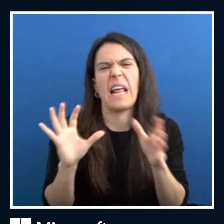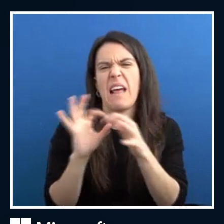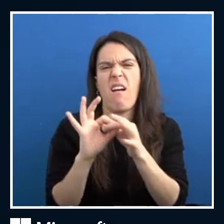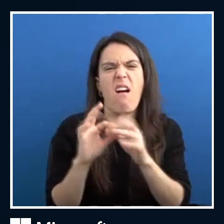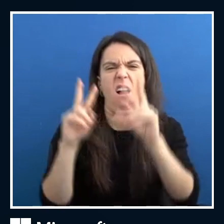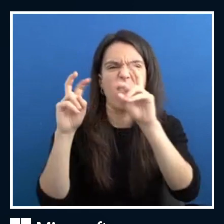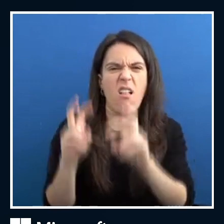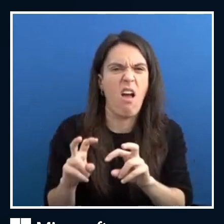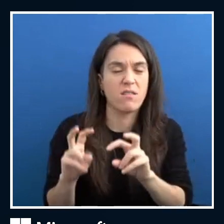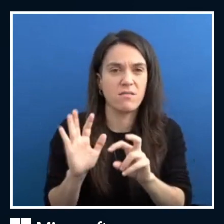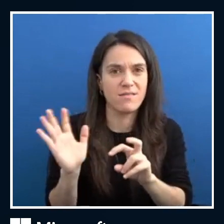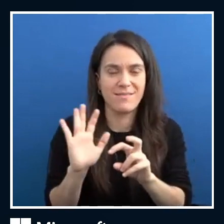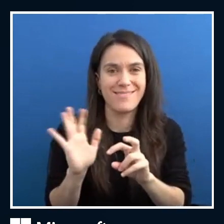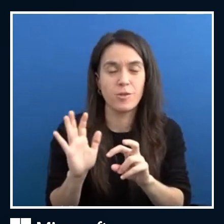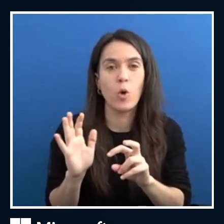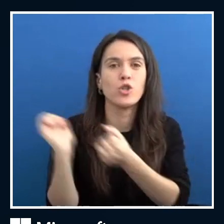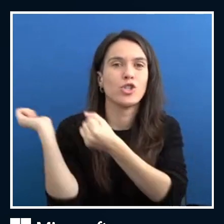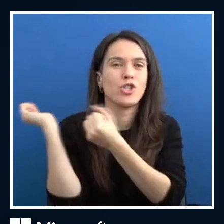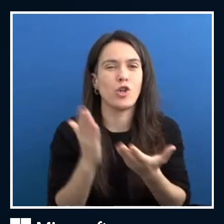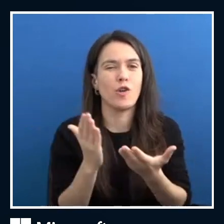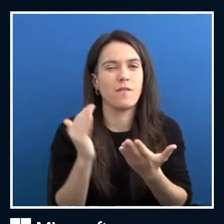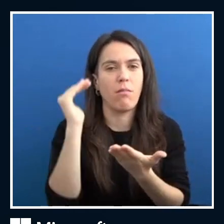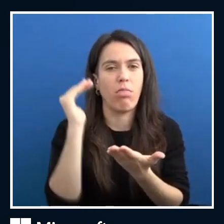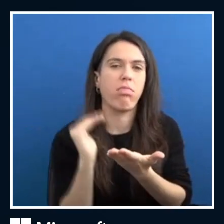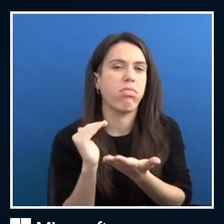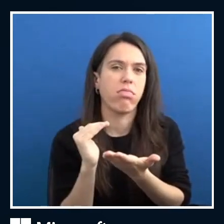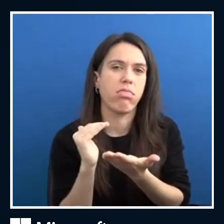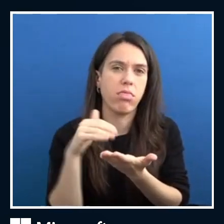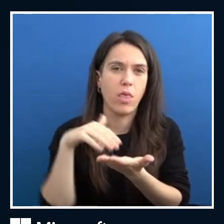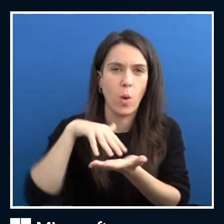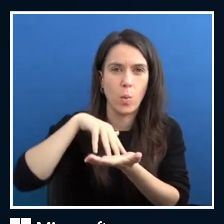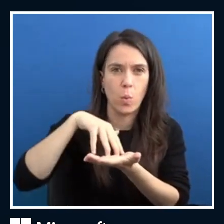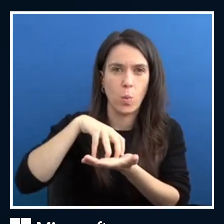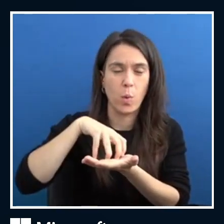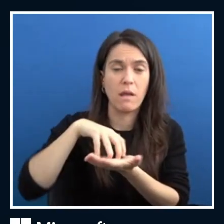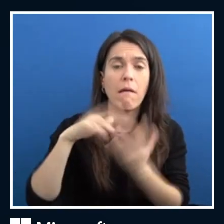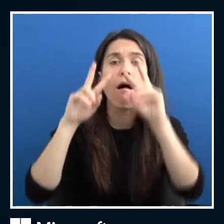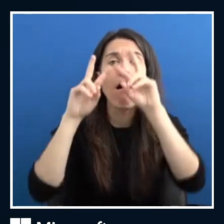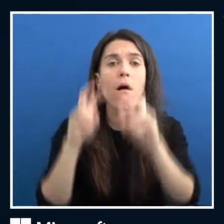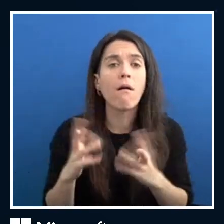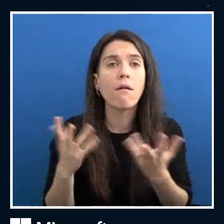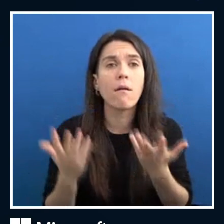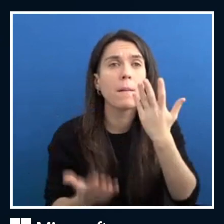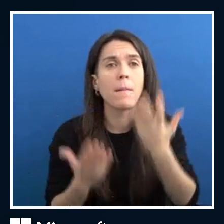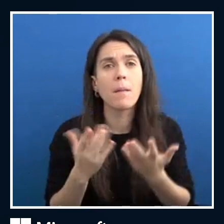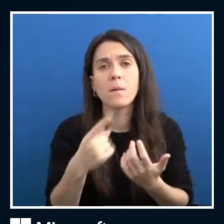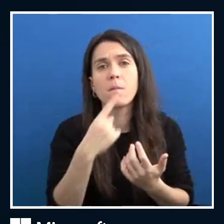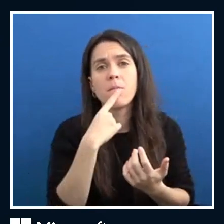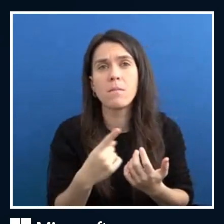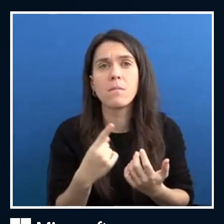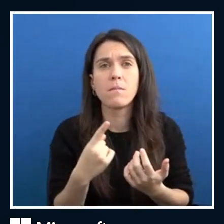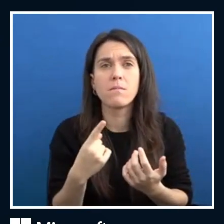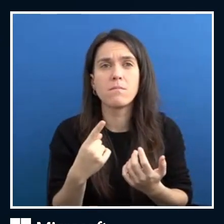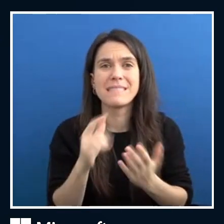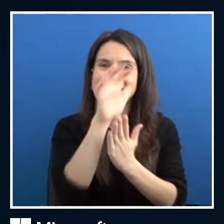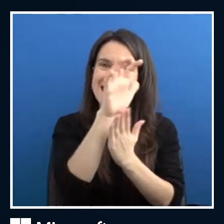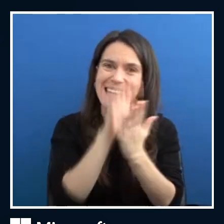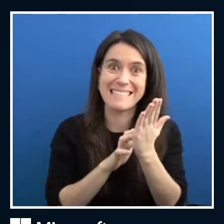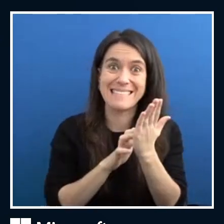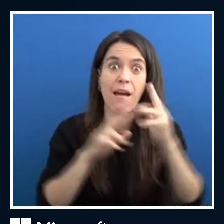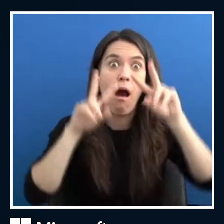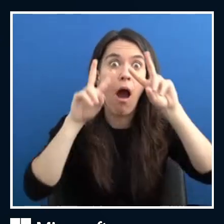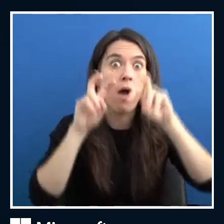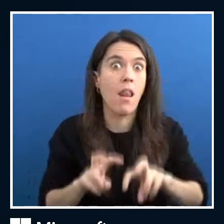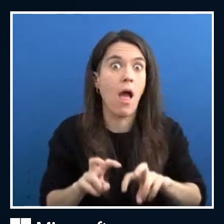the service will not be that good. Now, the analyzer could be the Lucene text analyzer. And this makes it